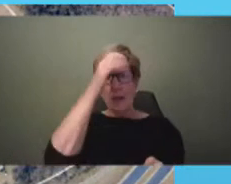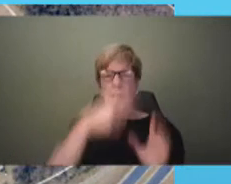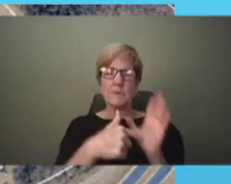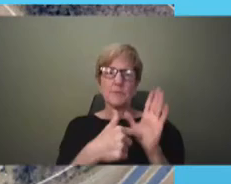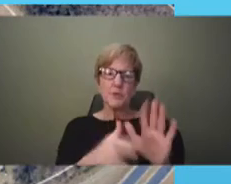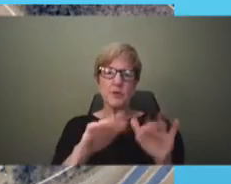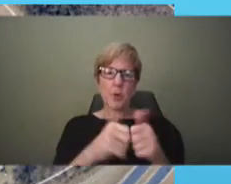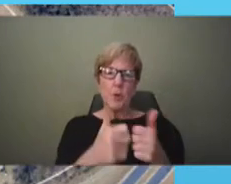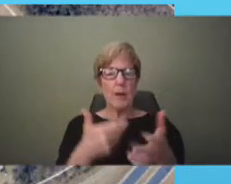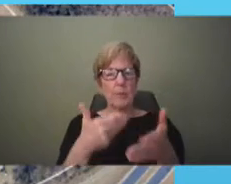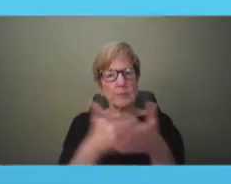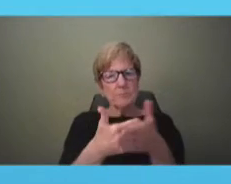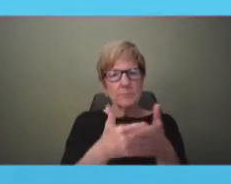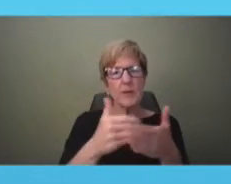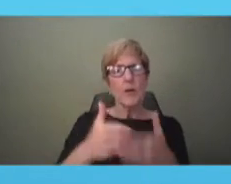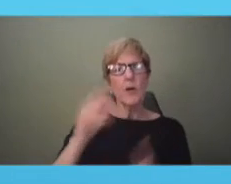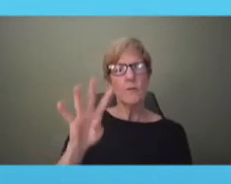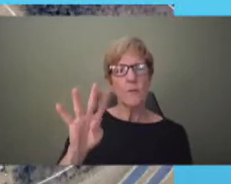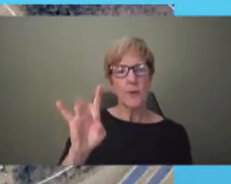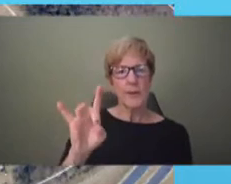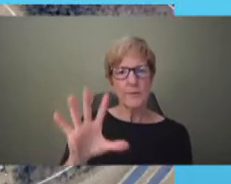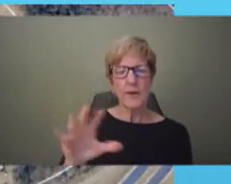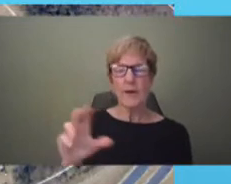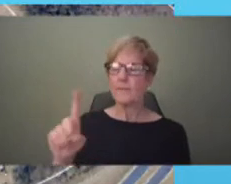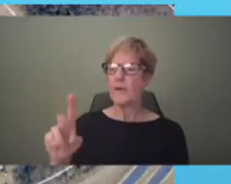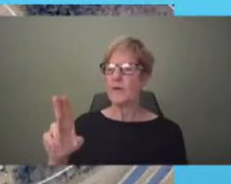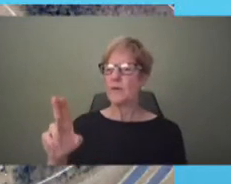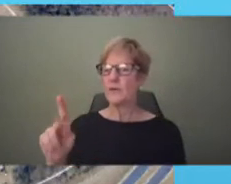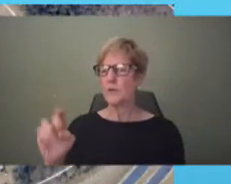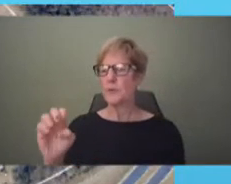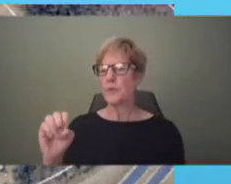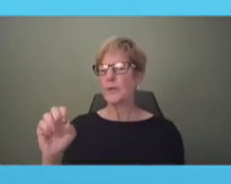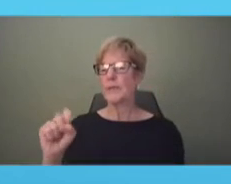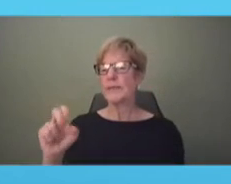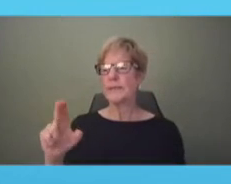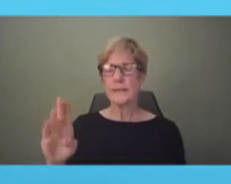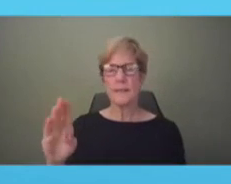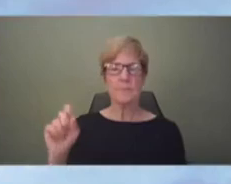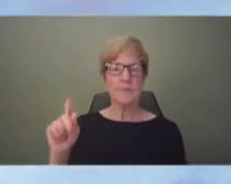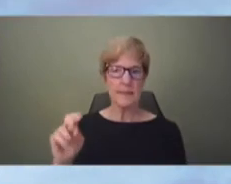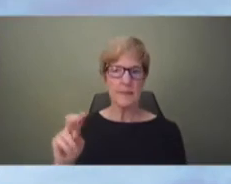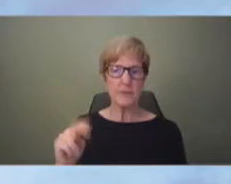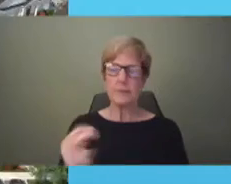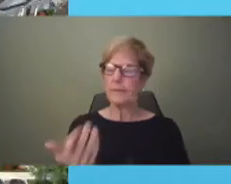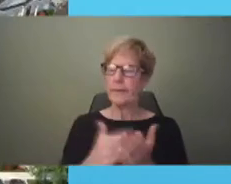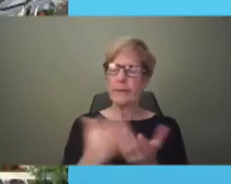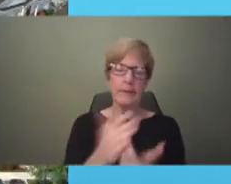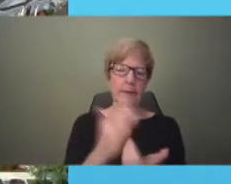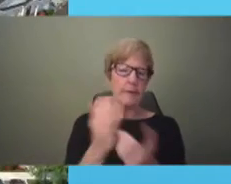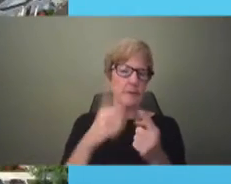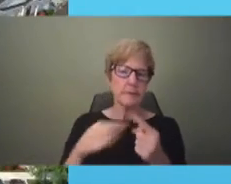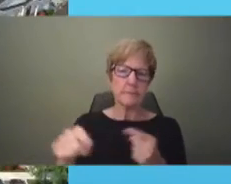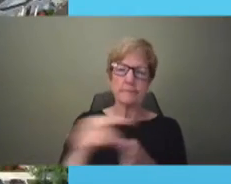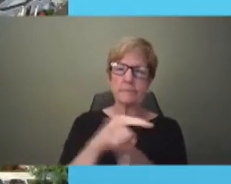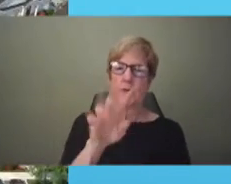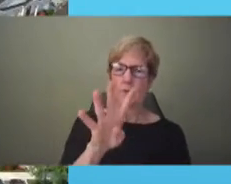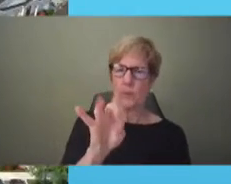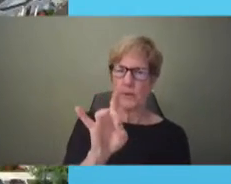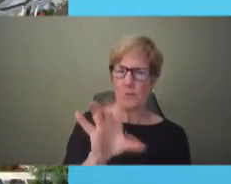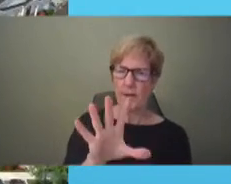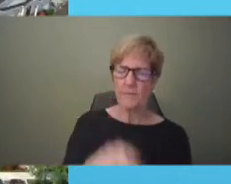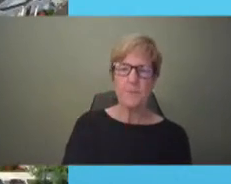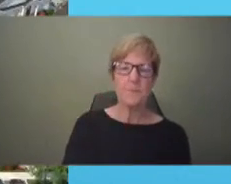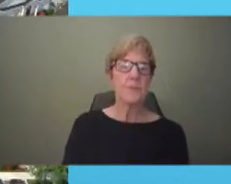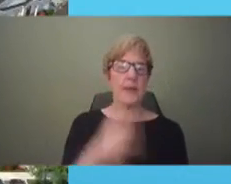485 there's the Duke substation um and again great access to 485 um I think you've probably seen these in Prior